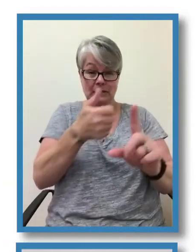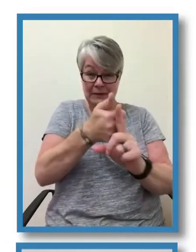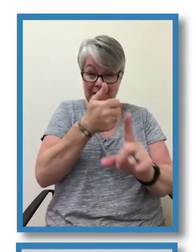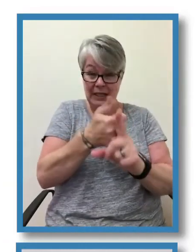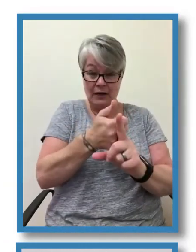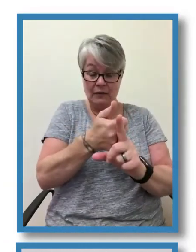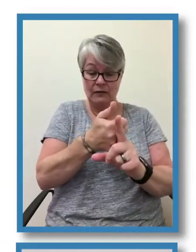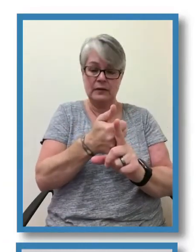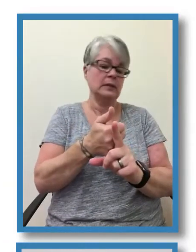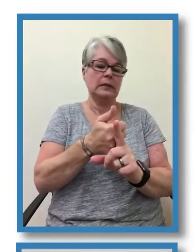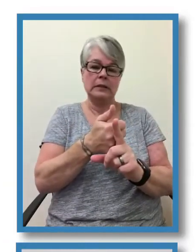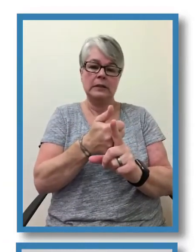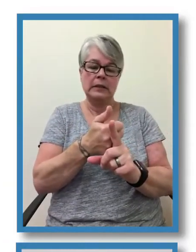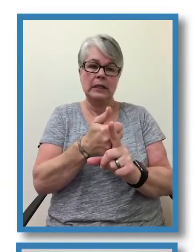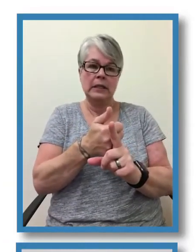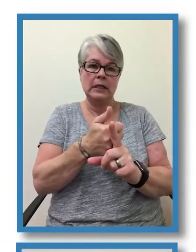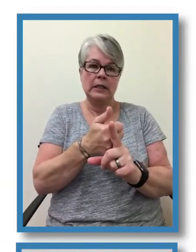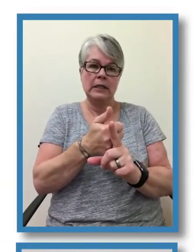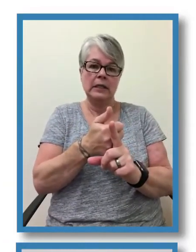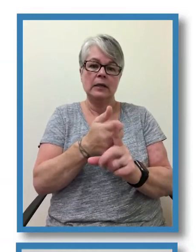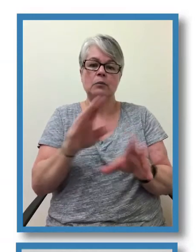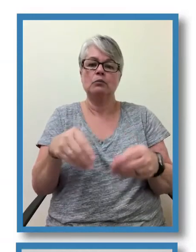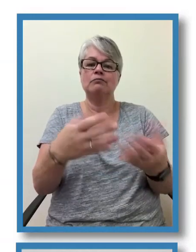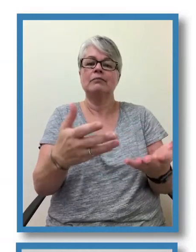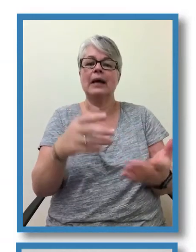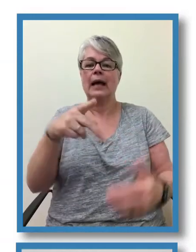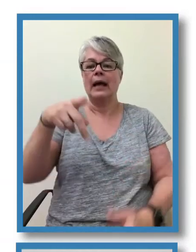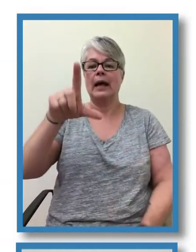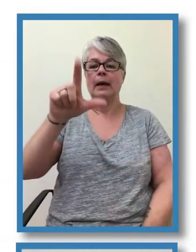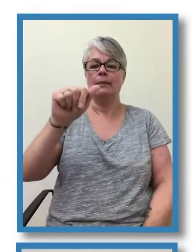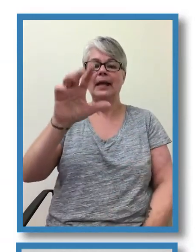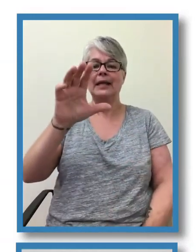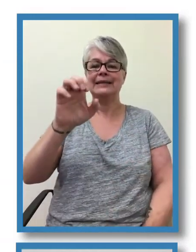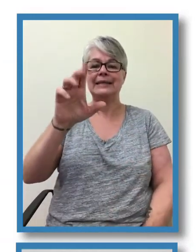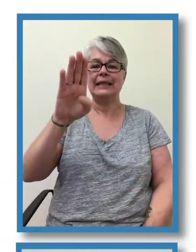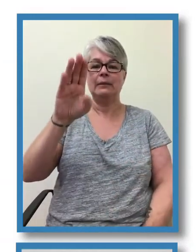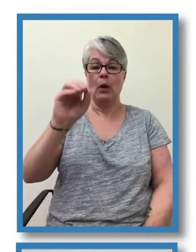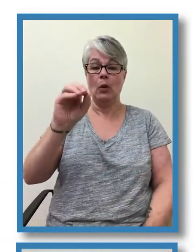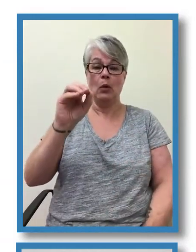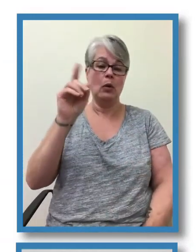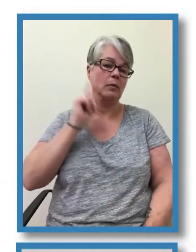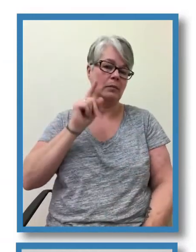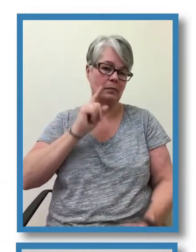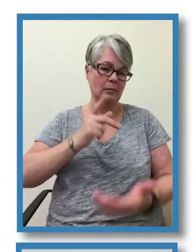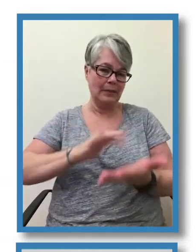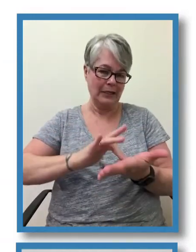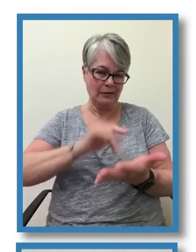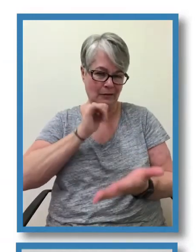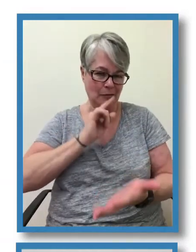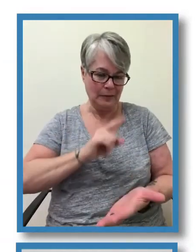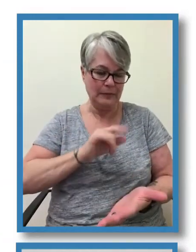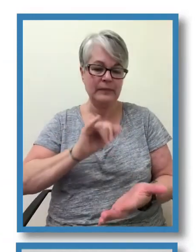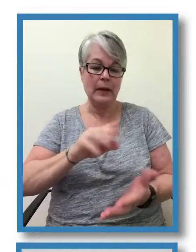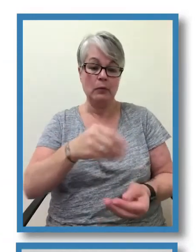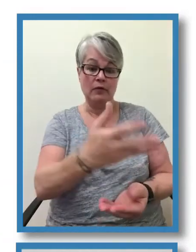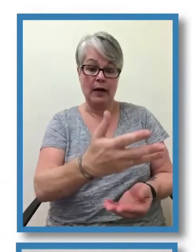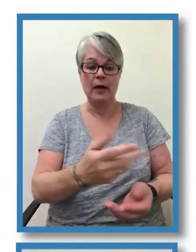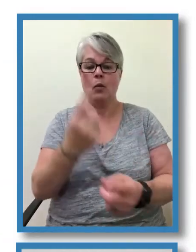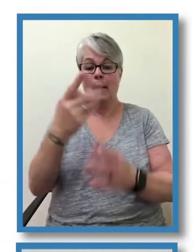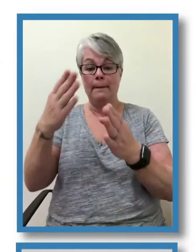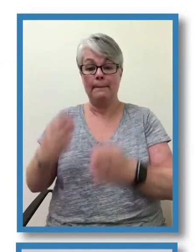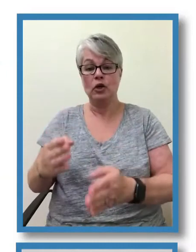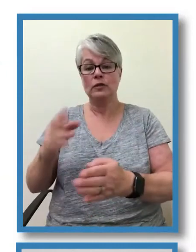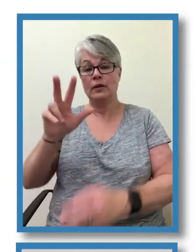person on 6 milligrams per kilogram. This is a person on 10 milligrams. And the interesting thing about this study, this is the first trial at a phase